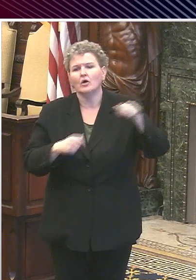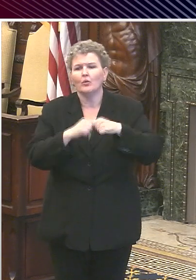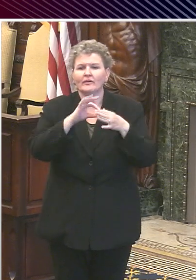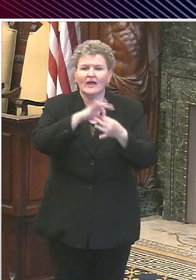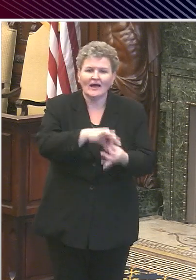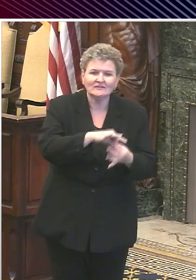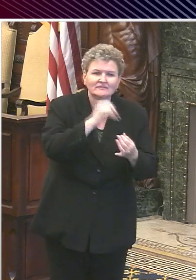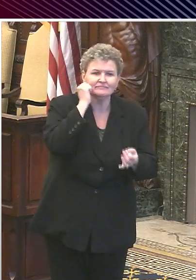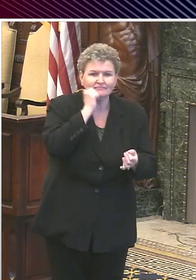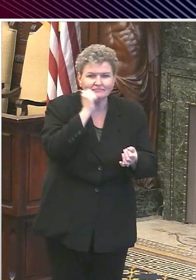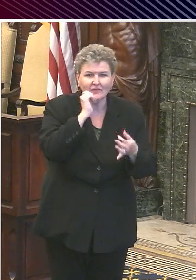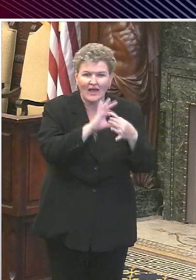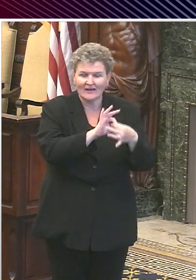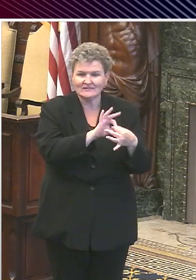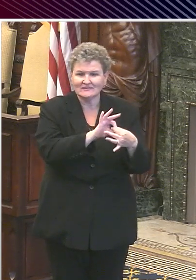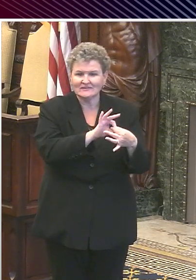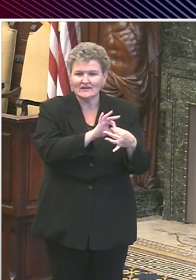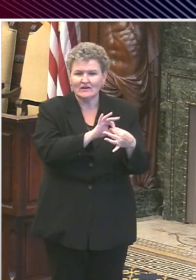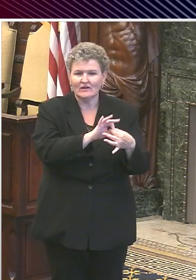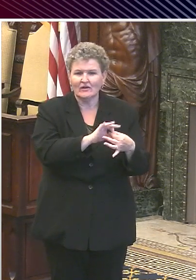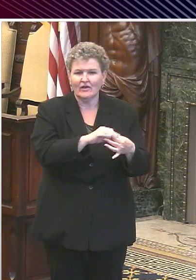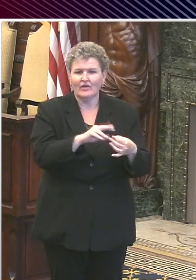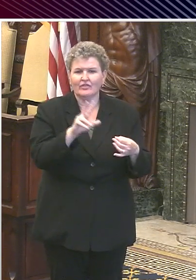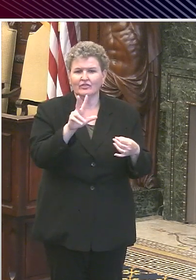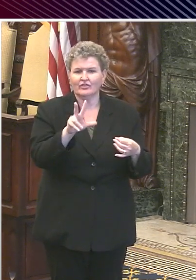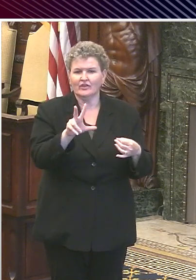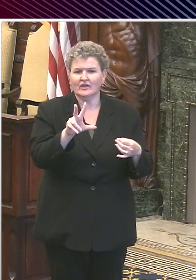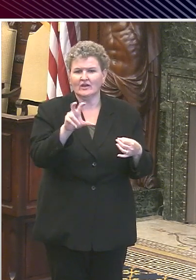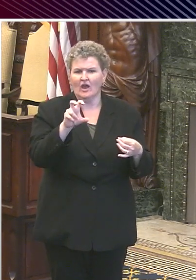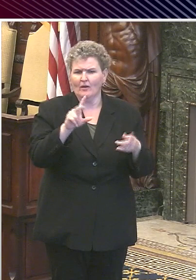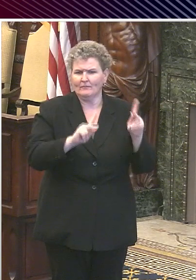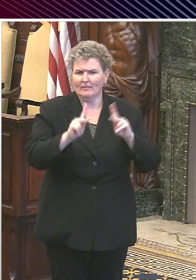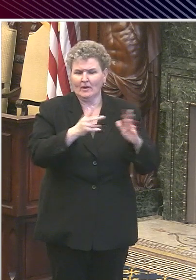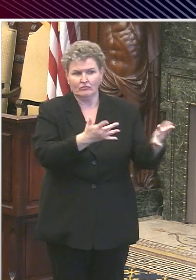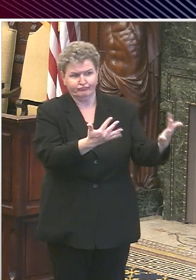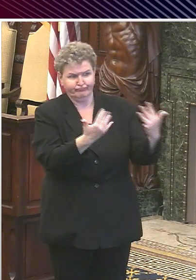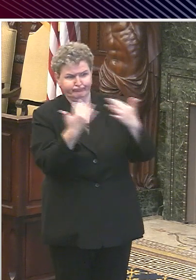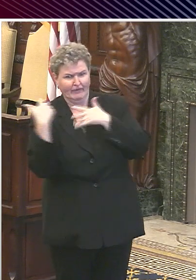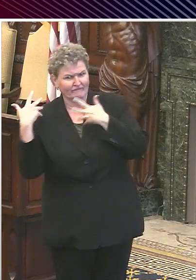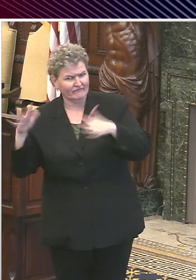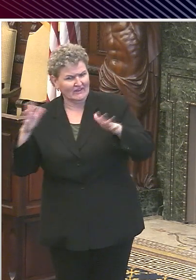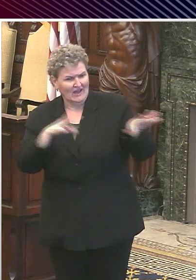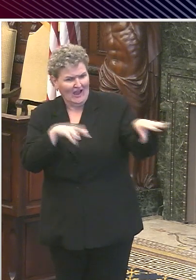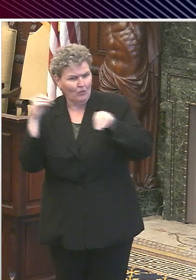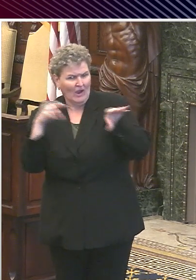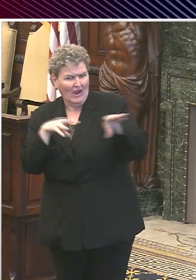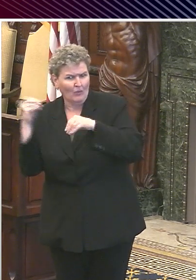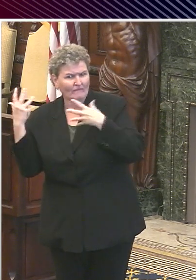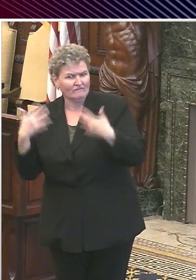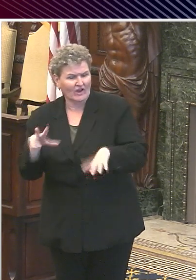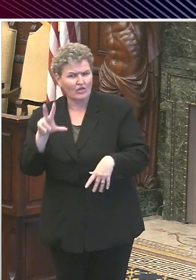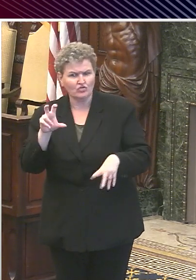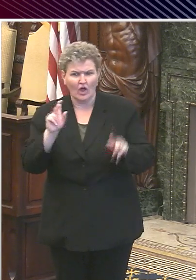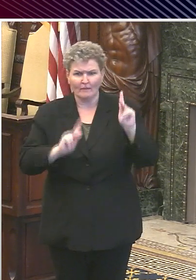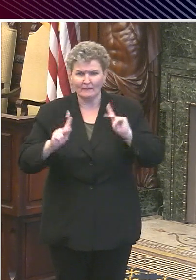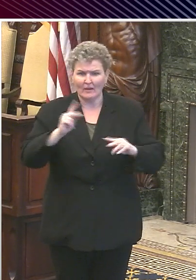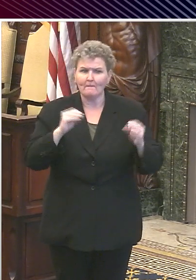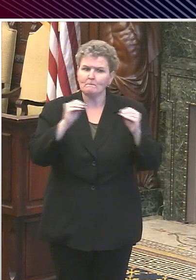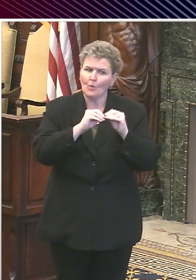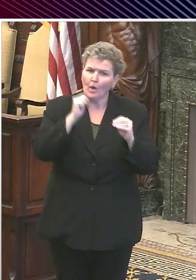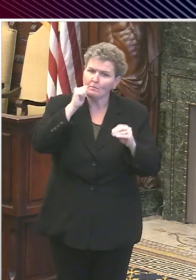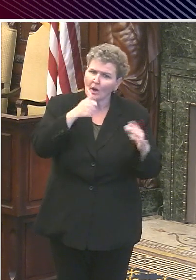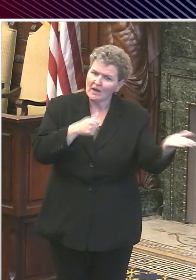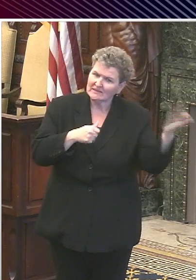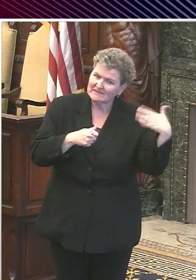to 130 people have come in already, and we're doing that tomorrow and enhancing it with additional services